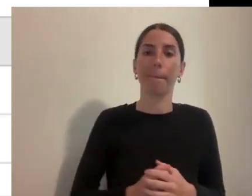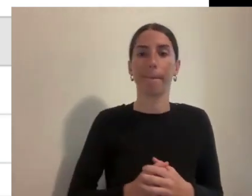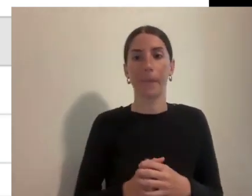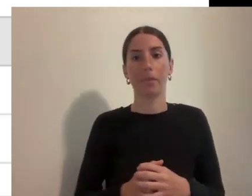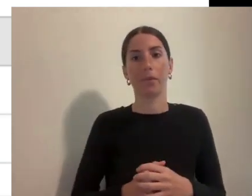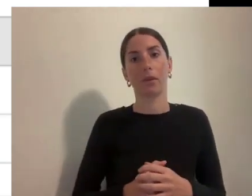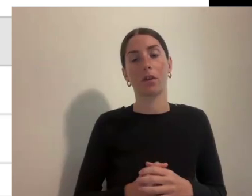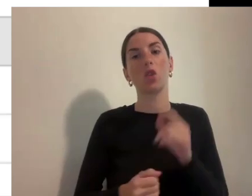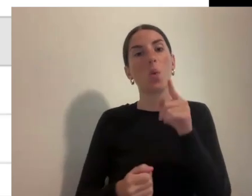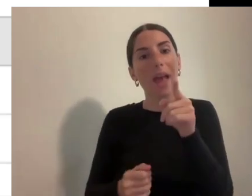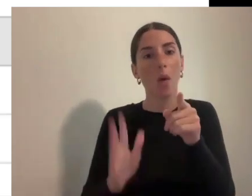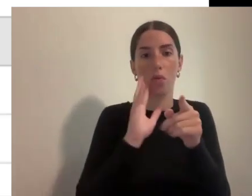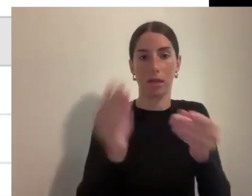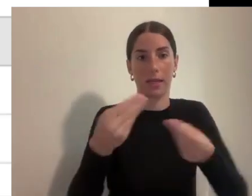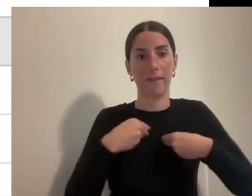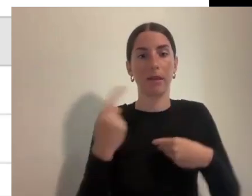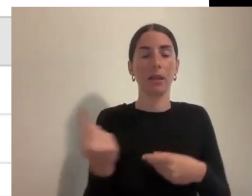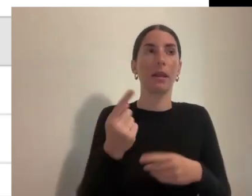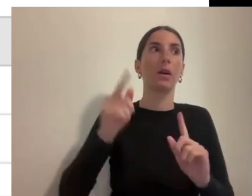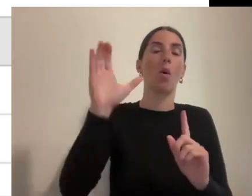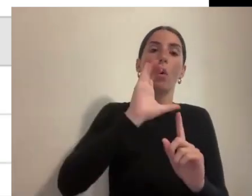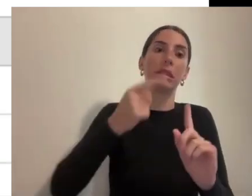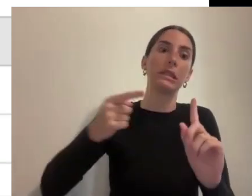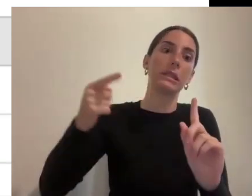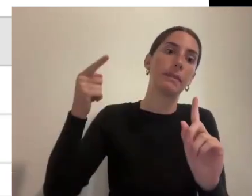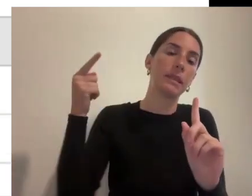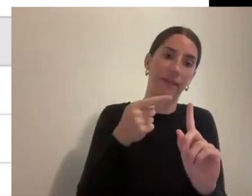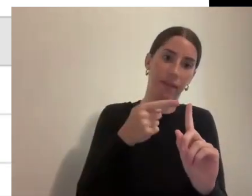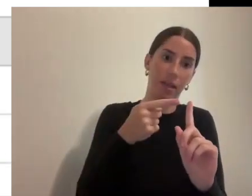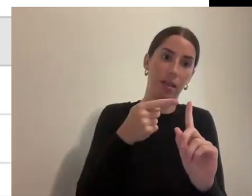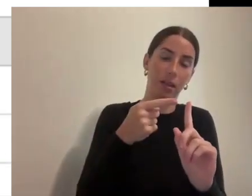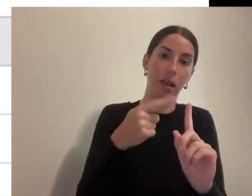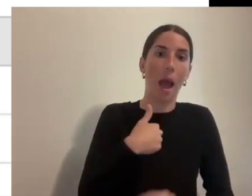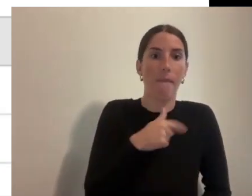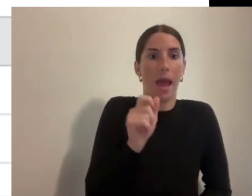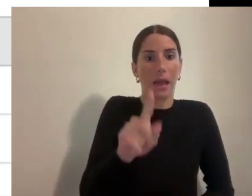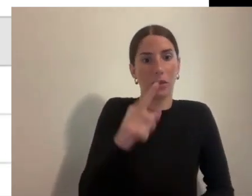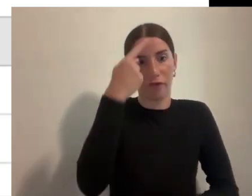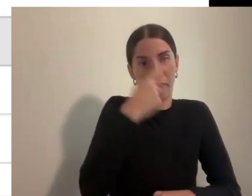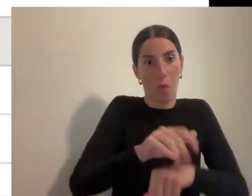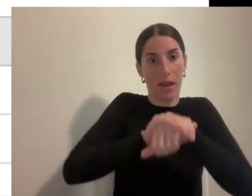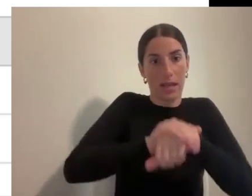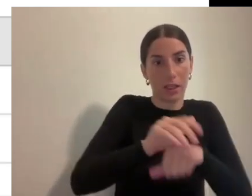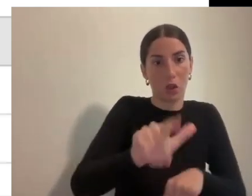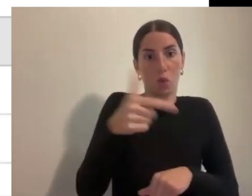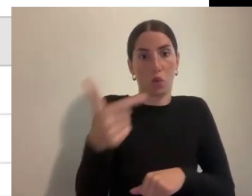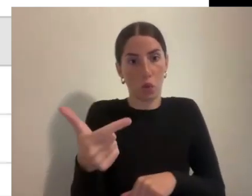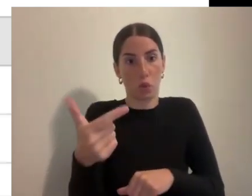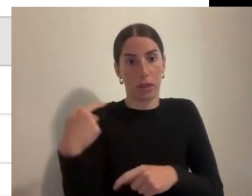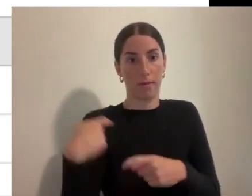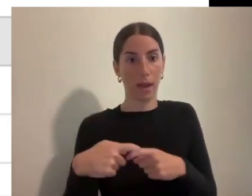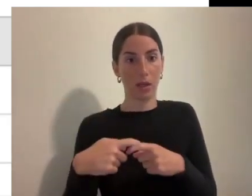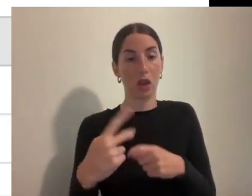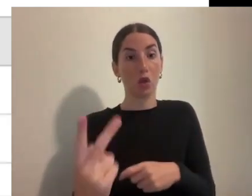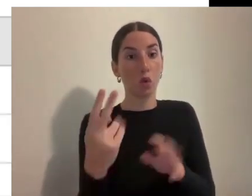is going to get me something a lot more specific because I'm asking for an English to Spanish bilingual